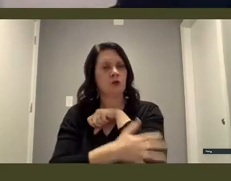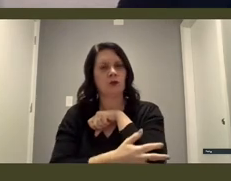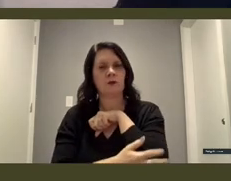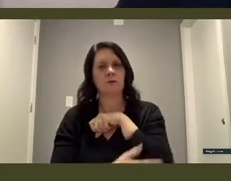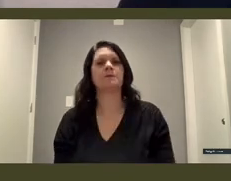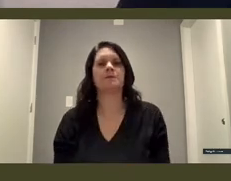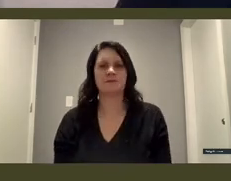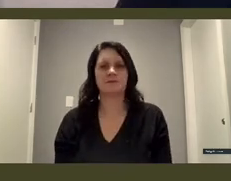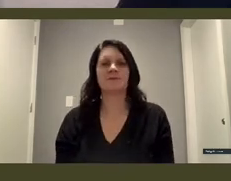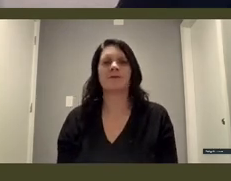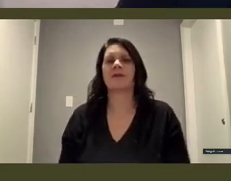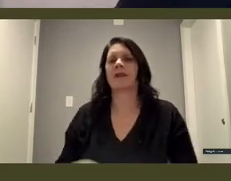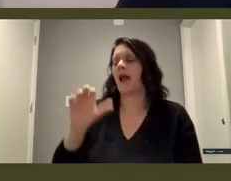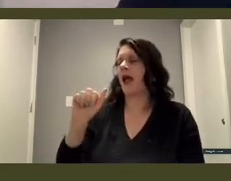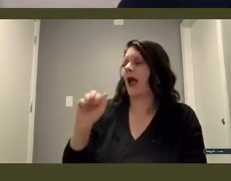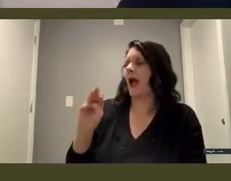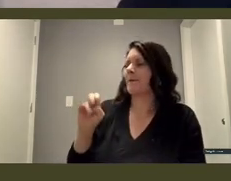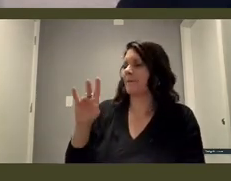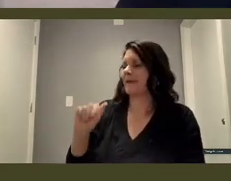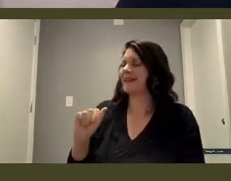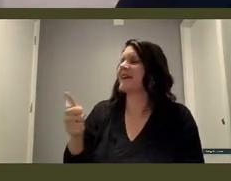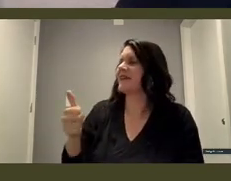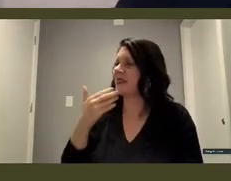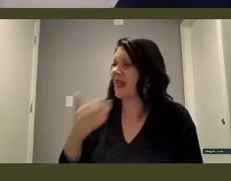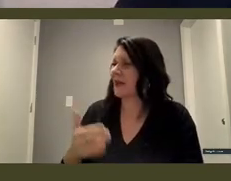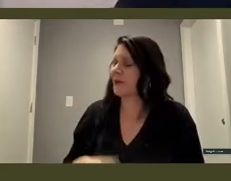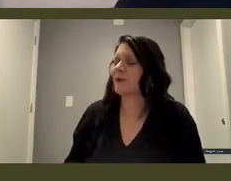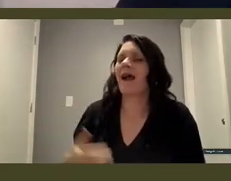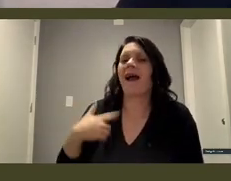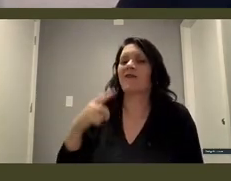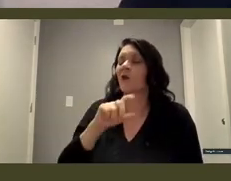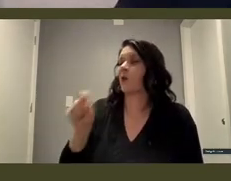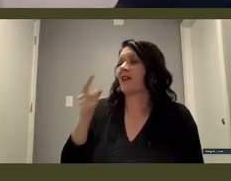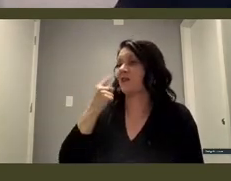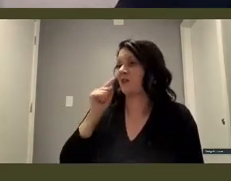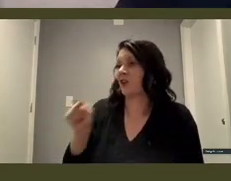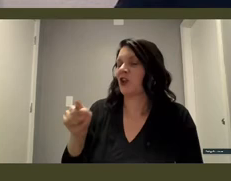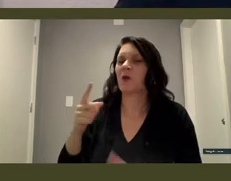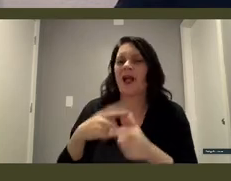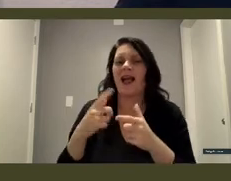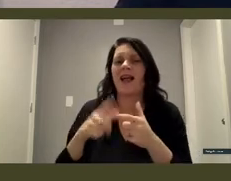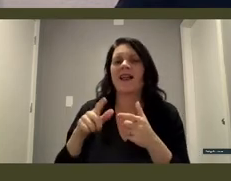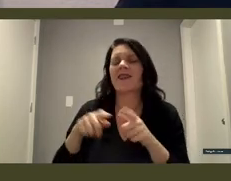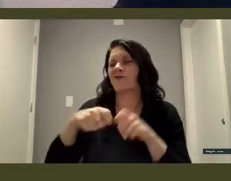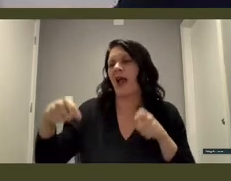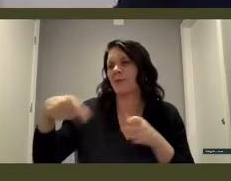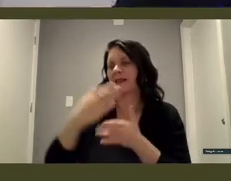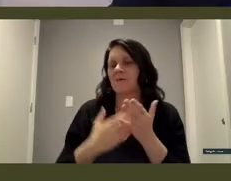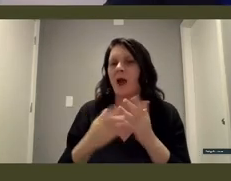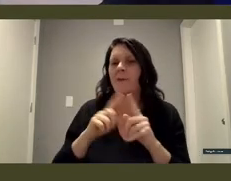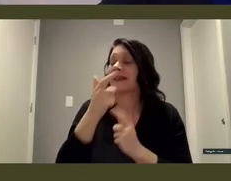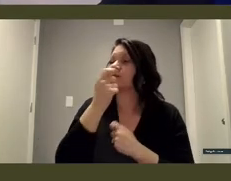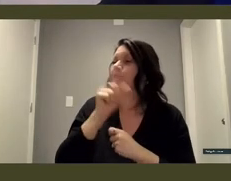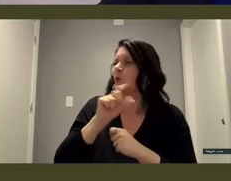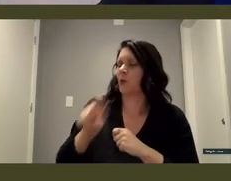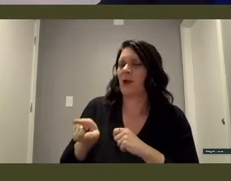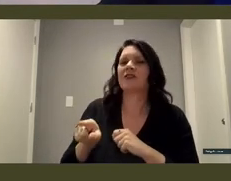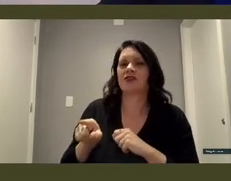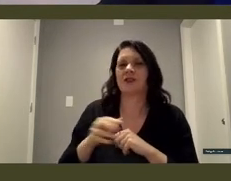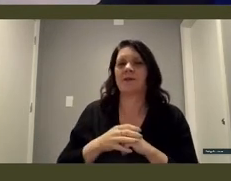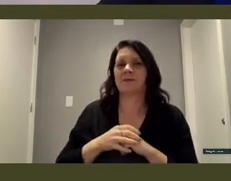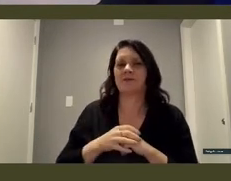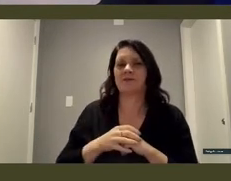Okay, thank you. Well, we have a question for you, and then we're going to have to finish this part, but this is a very interesting question. Unfortunately, the person didn't leave